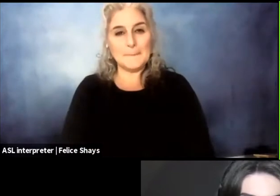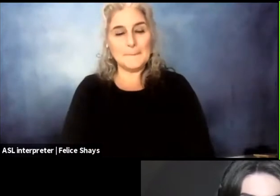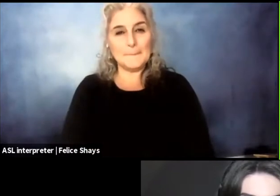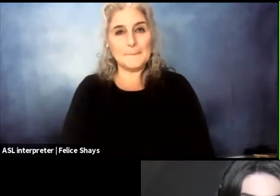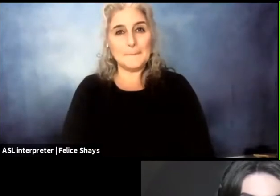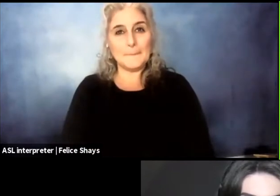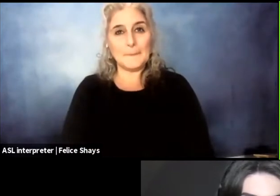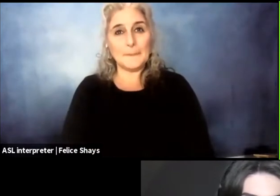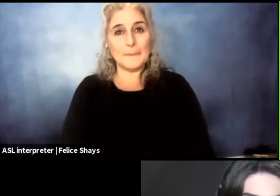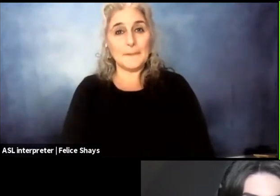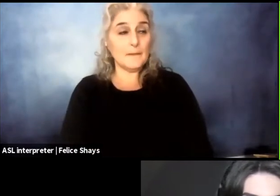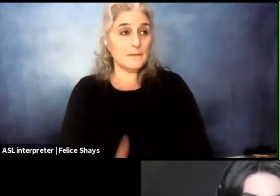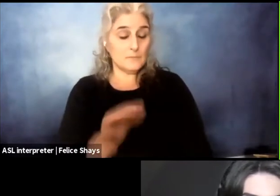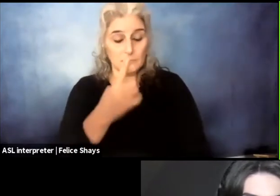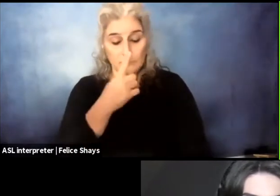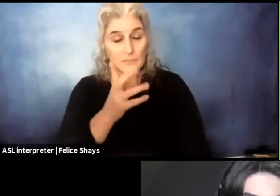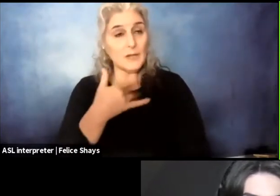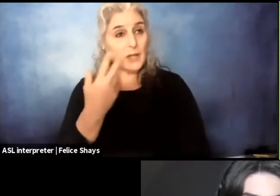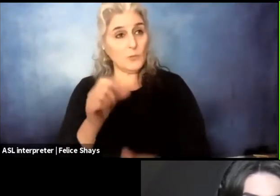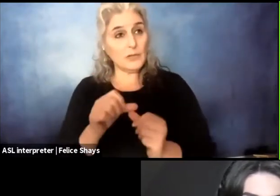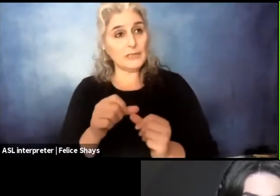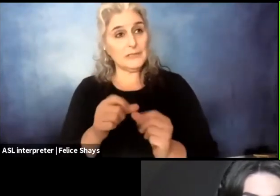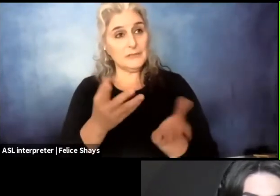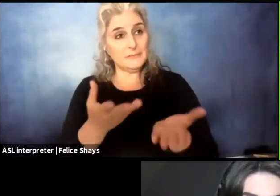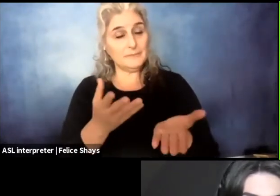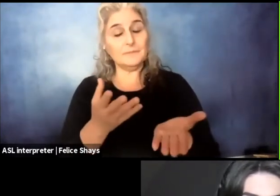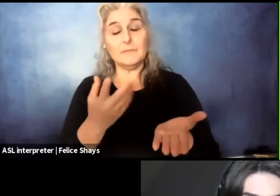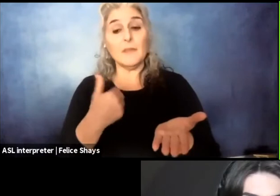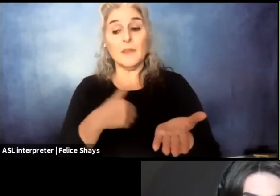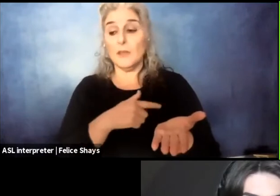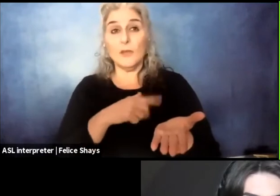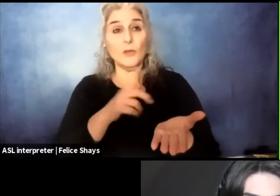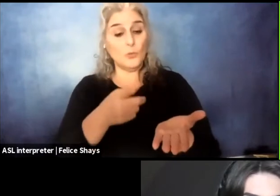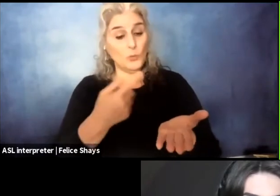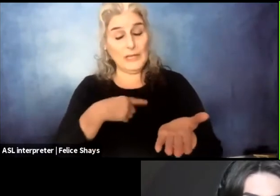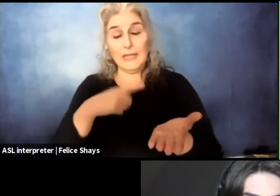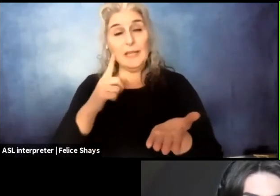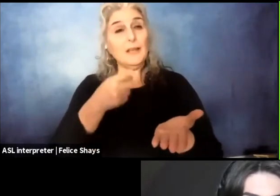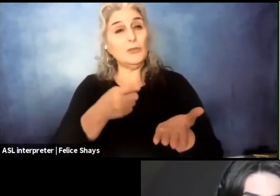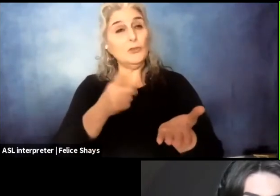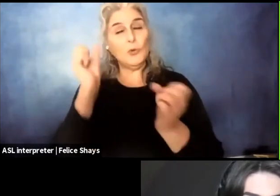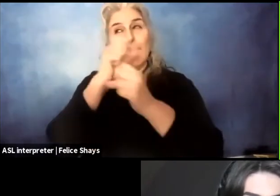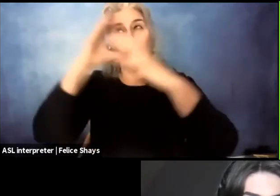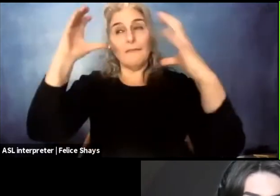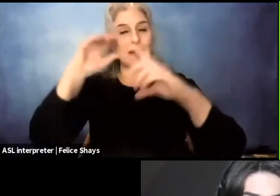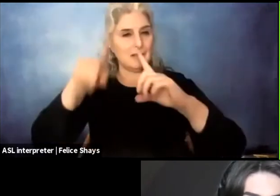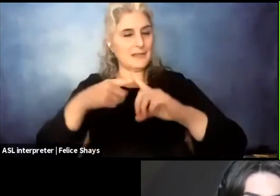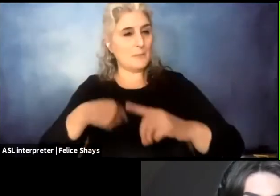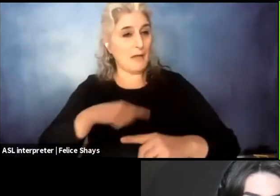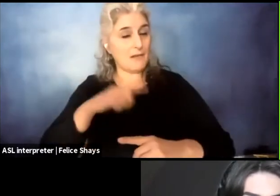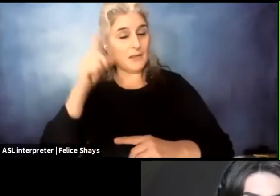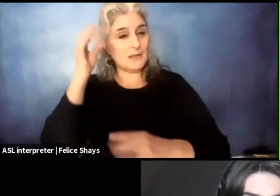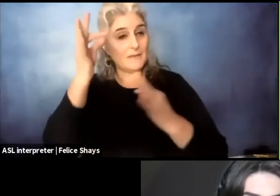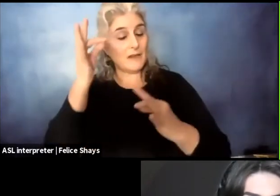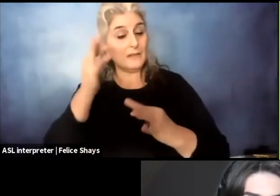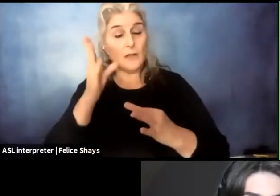If I may continue, we are your fantasy, the reason why you come